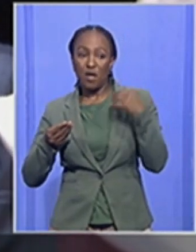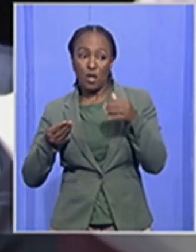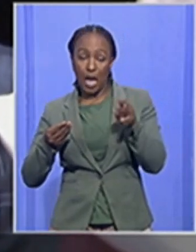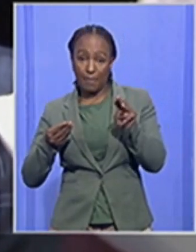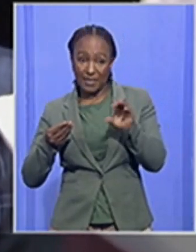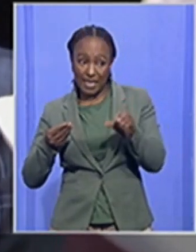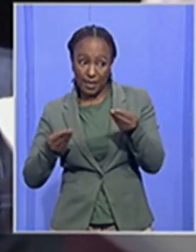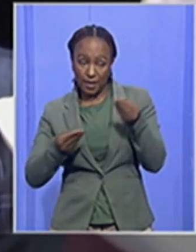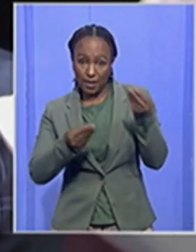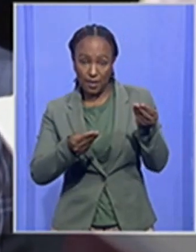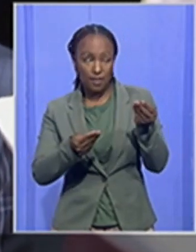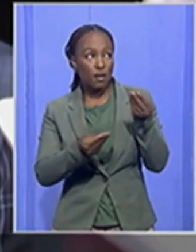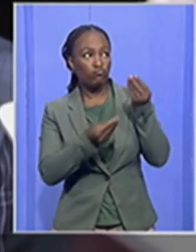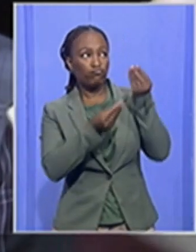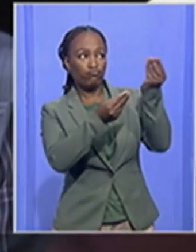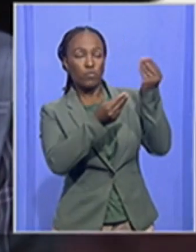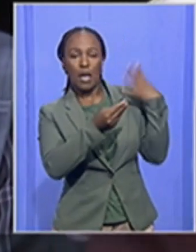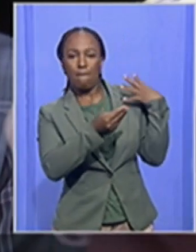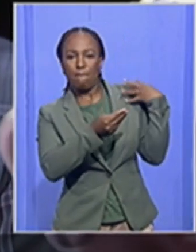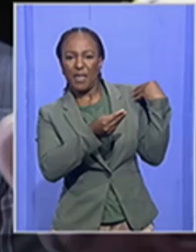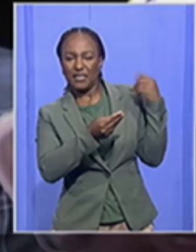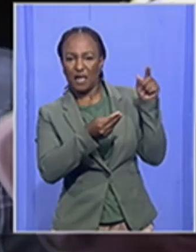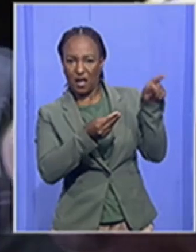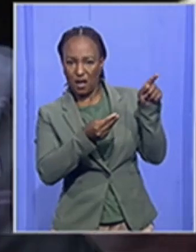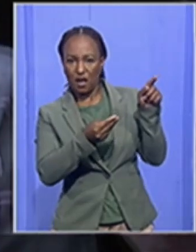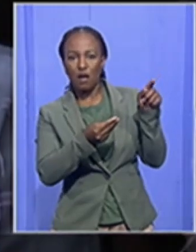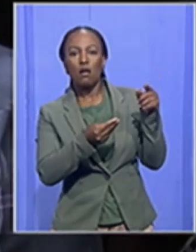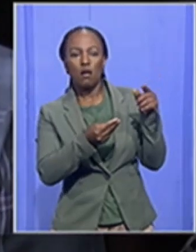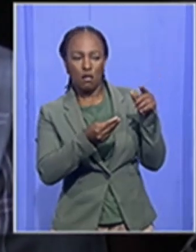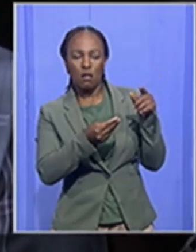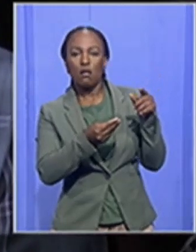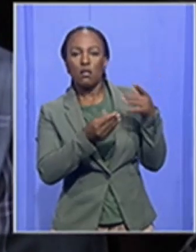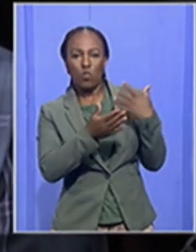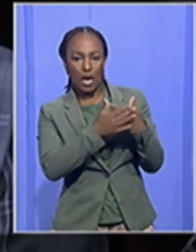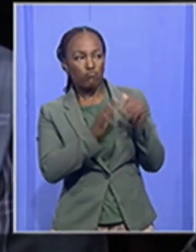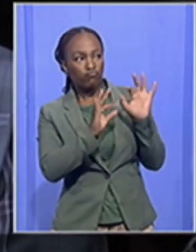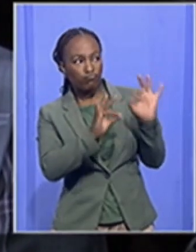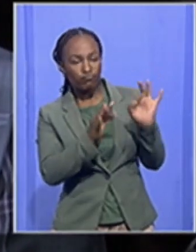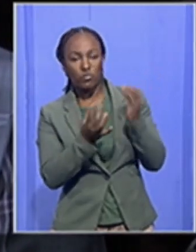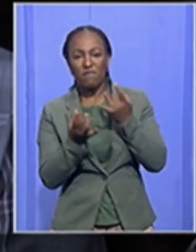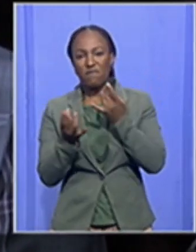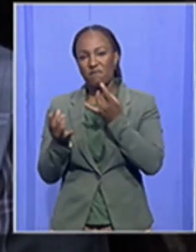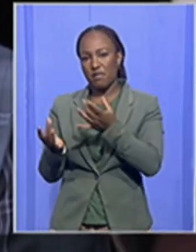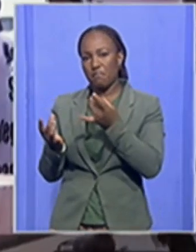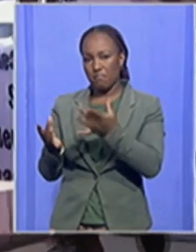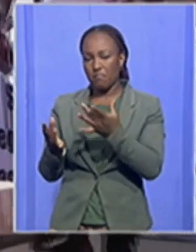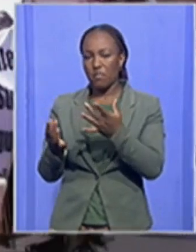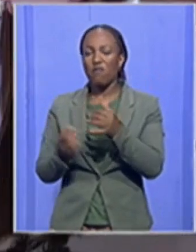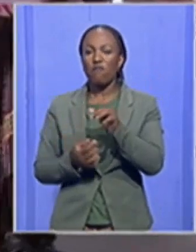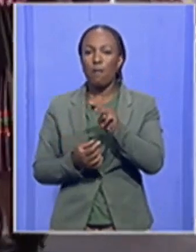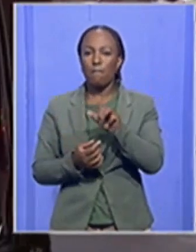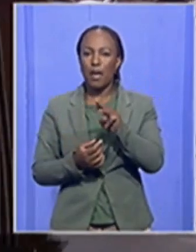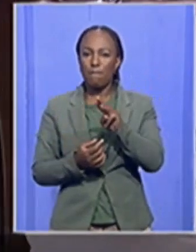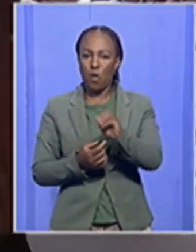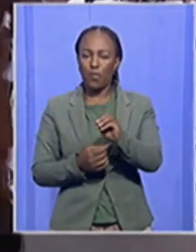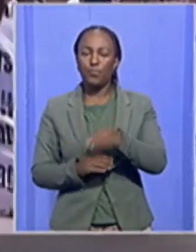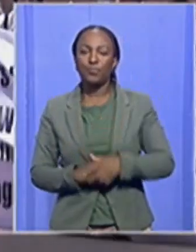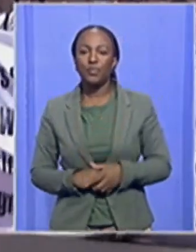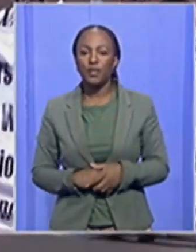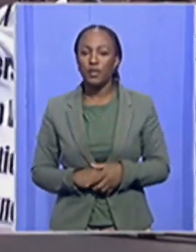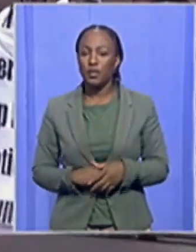it receives the necessary attention and that you get proper feedback on your memorandum. Dingaka tsa setso